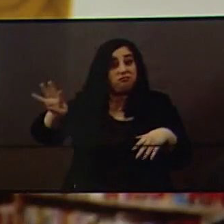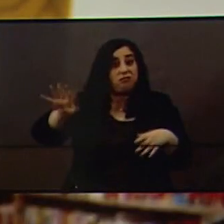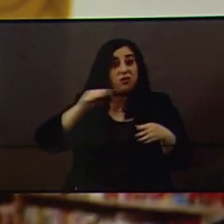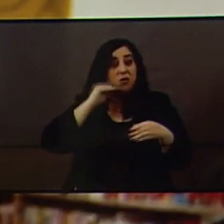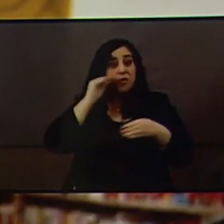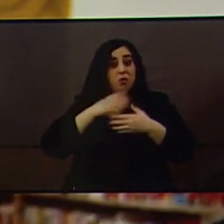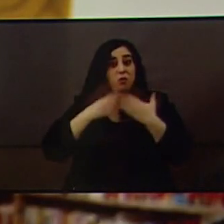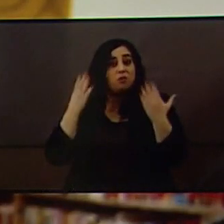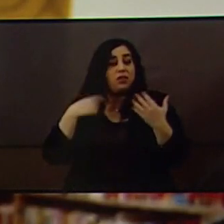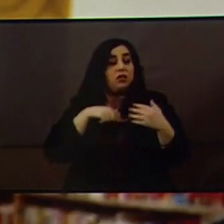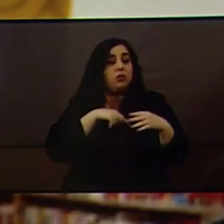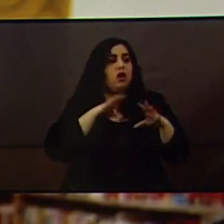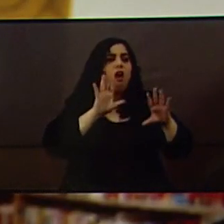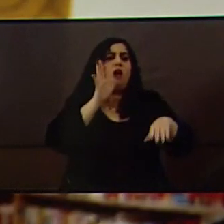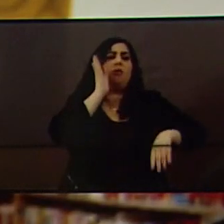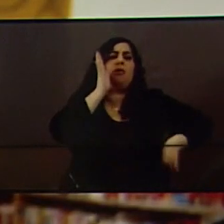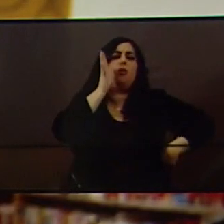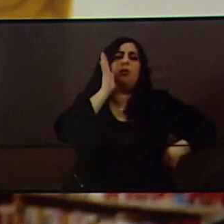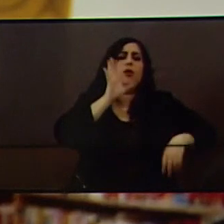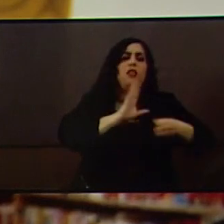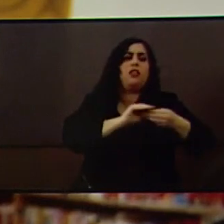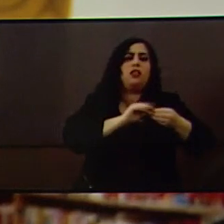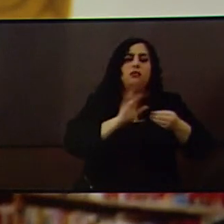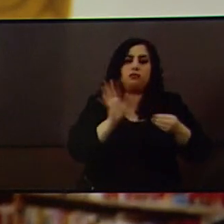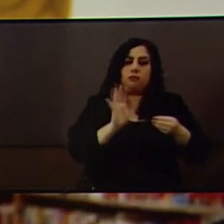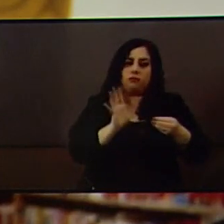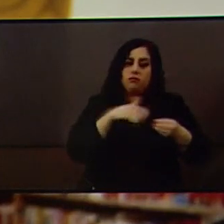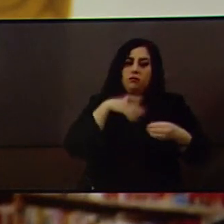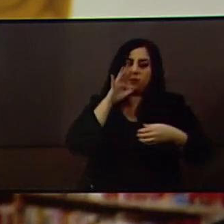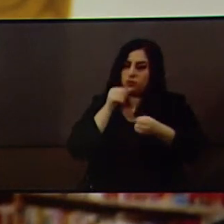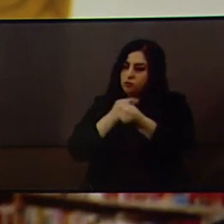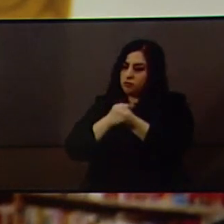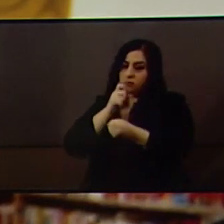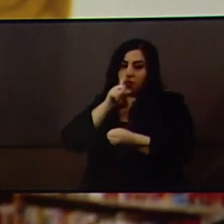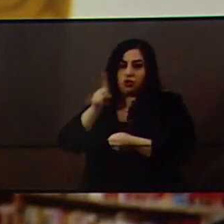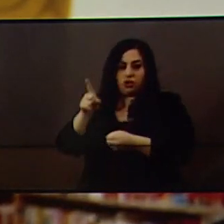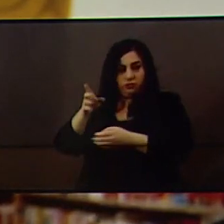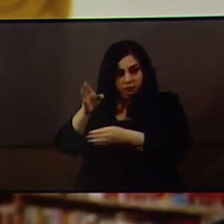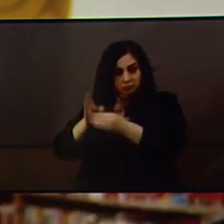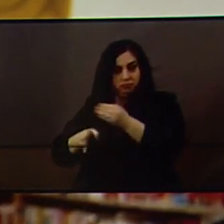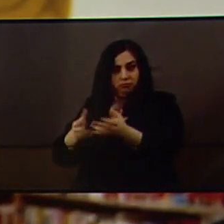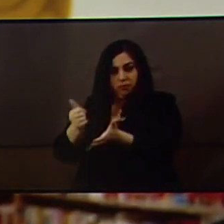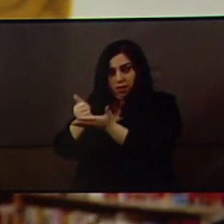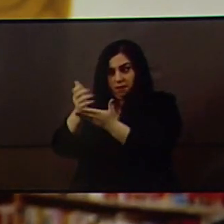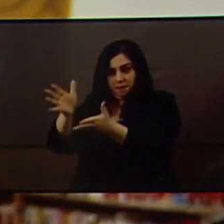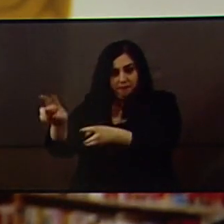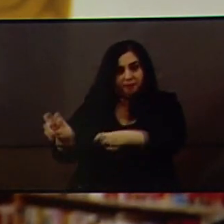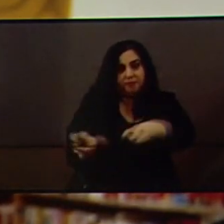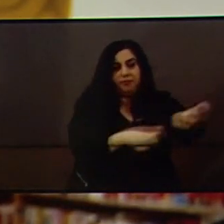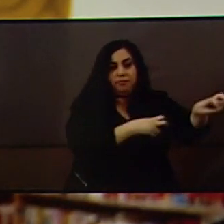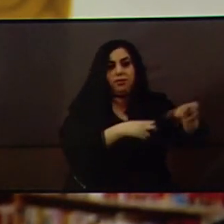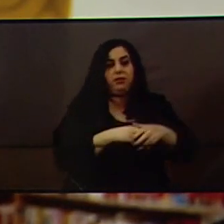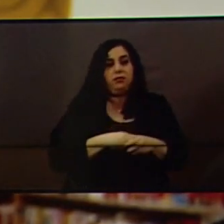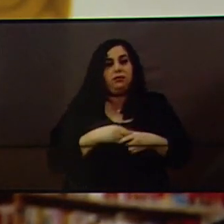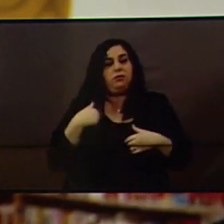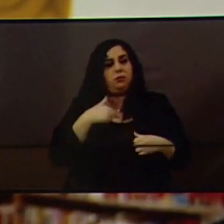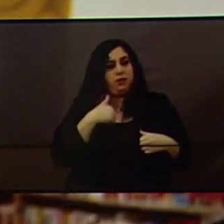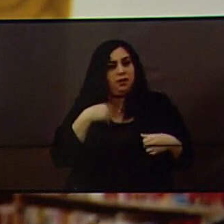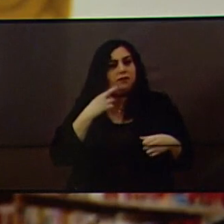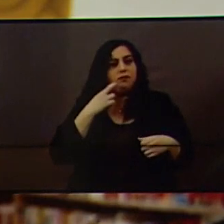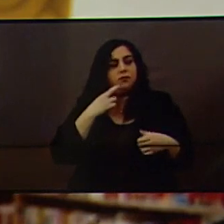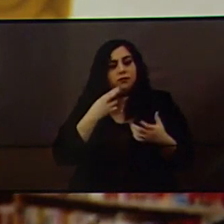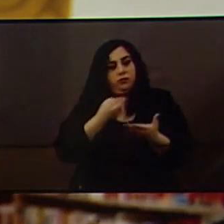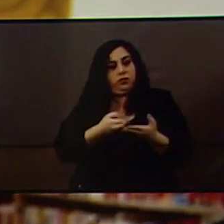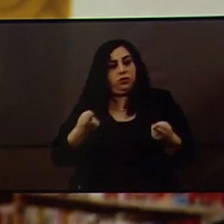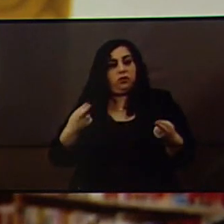The COVID crisis, affordable housing and racial justice. Those were just some of the topics San Diego Mayor Todd Gloria touched on tonight during his